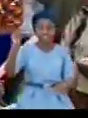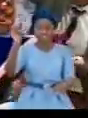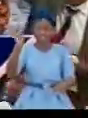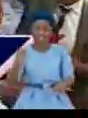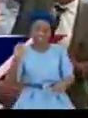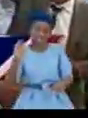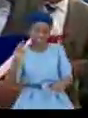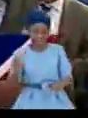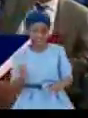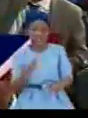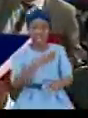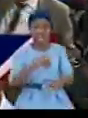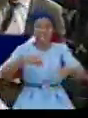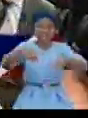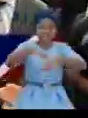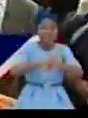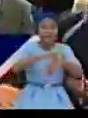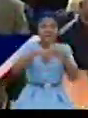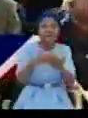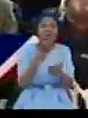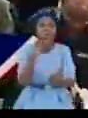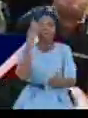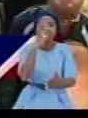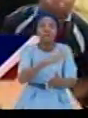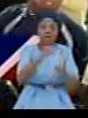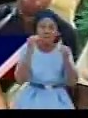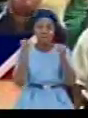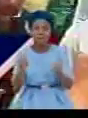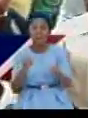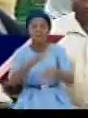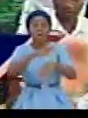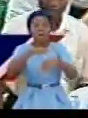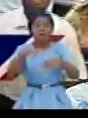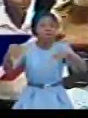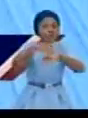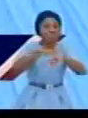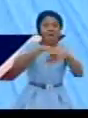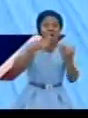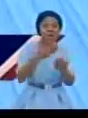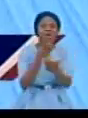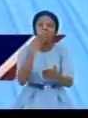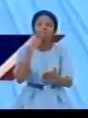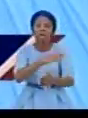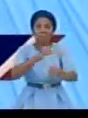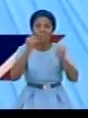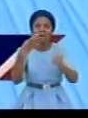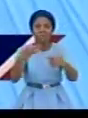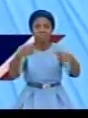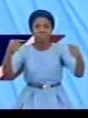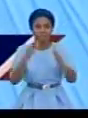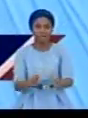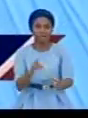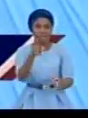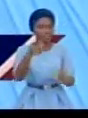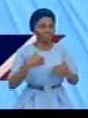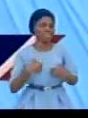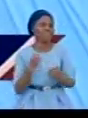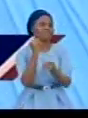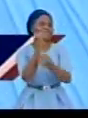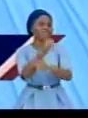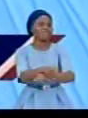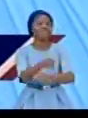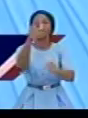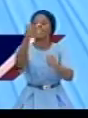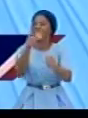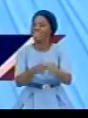over all the power, and over all the power of the enemy, you have conquered every enemy. Somebody there,